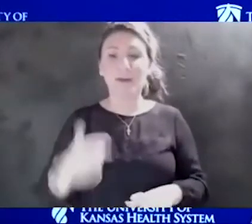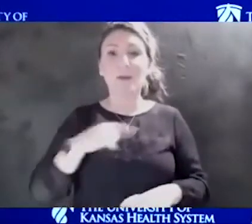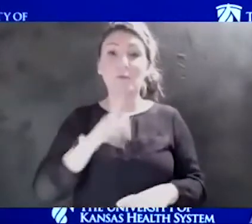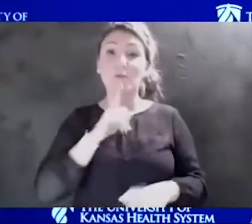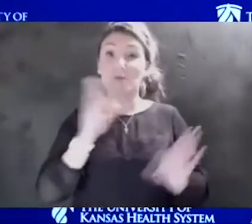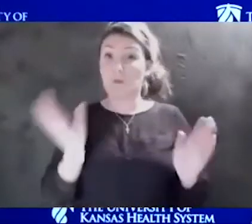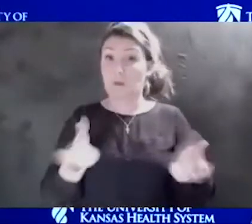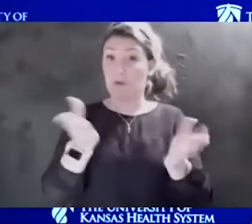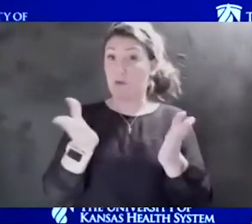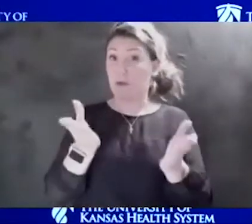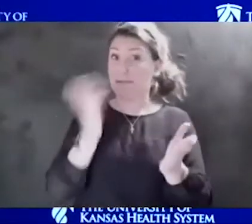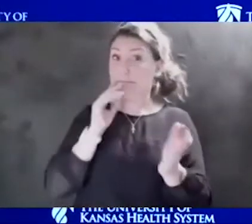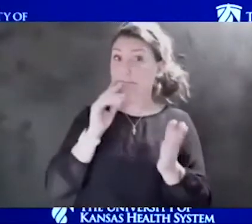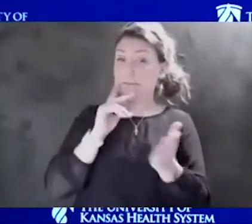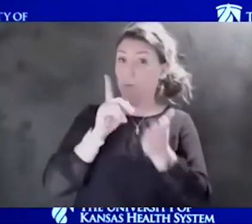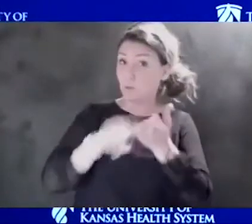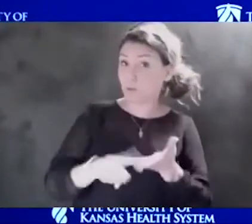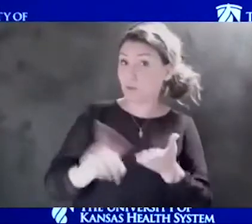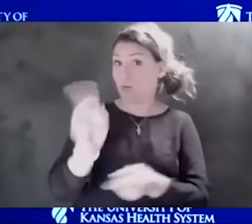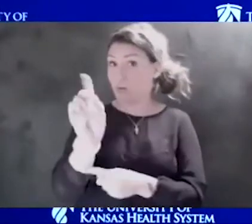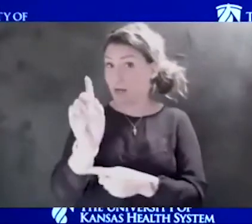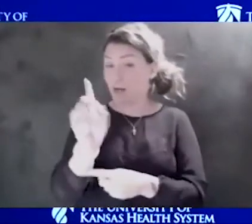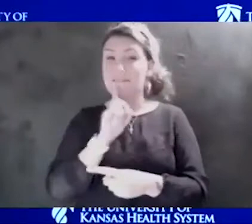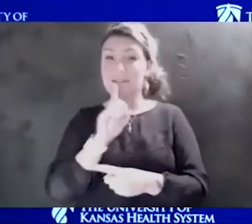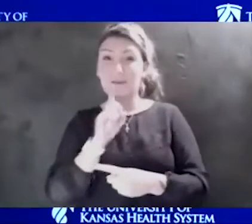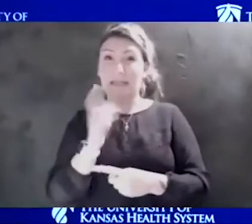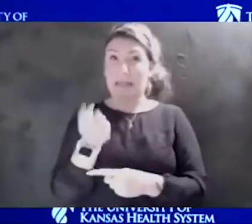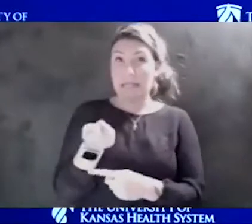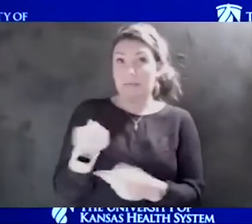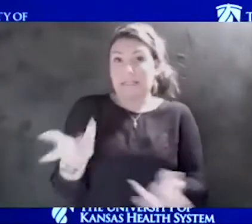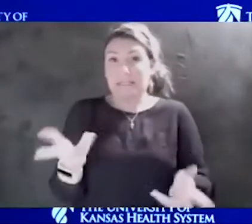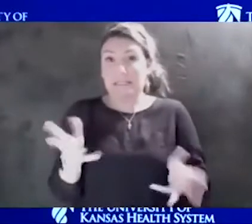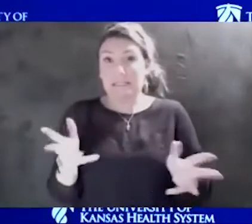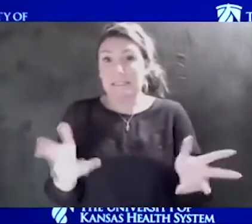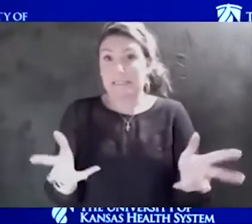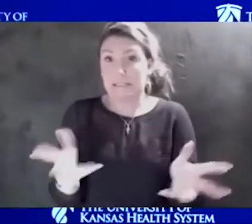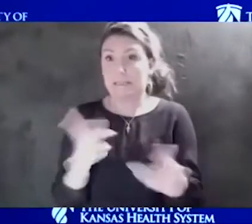going. I would be a little bit hesitant about